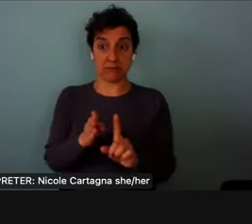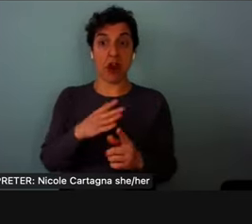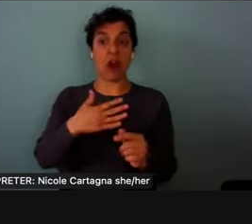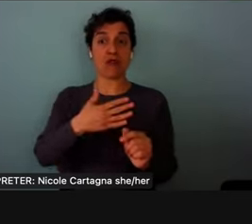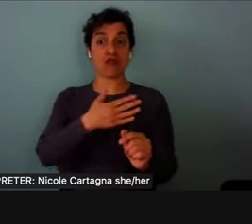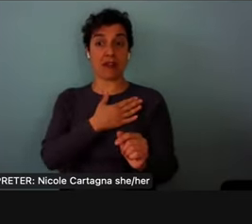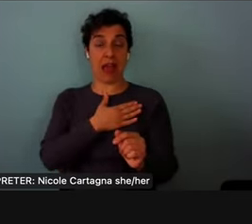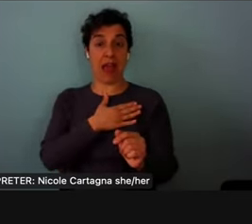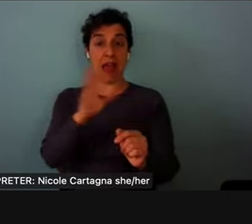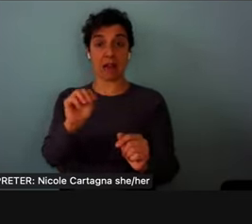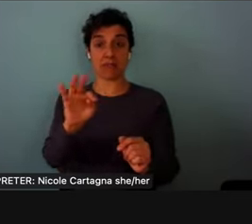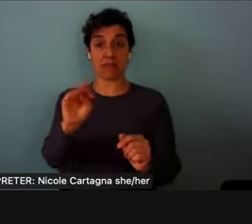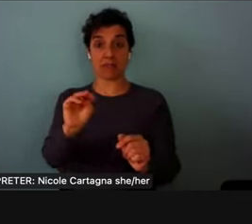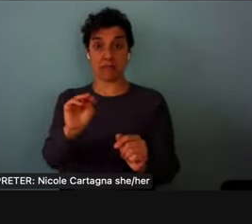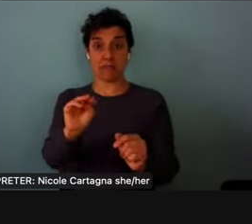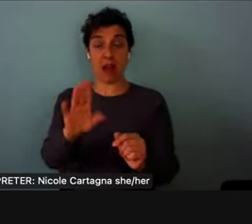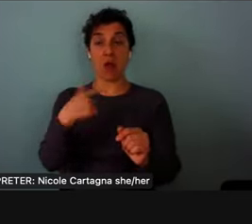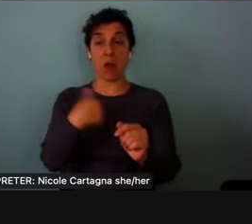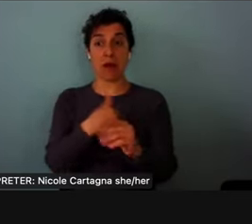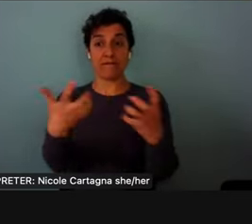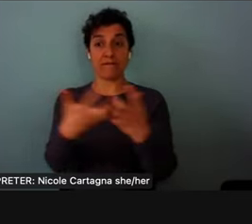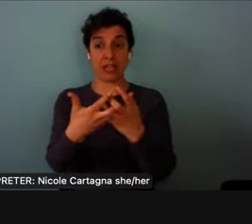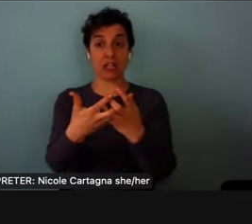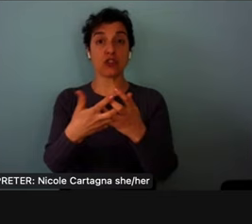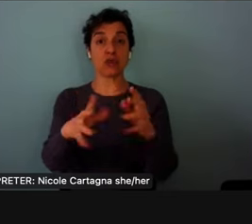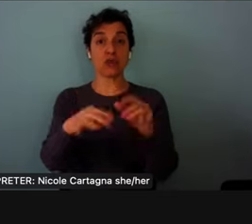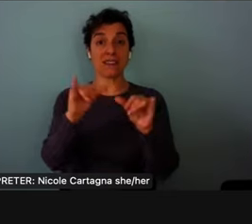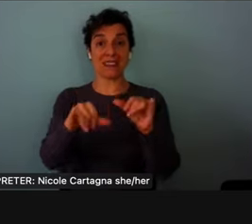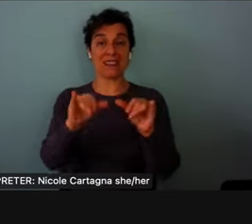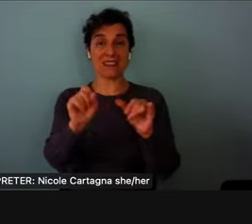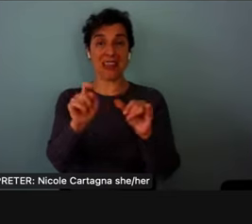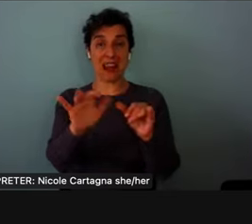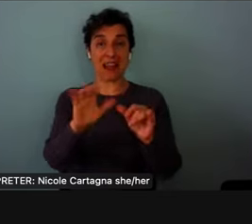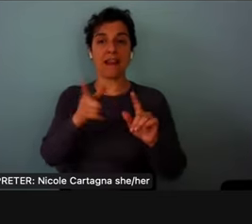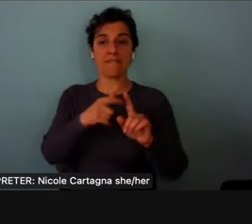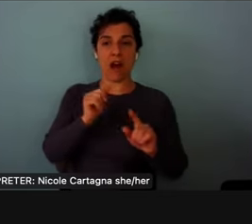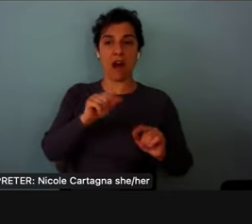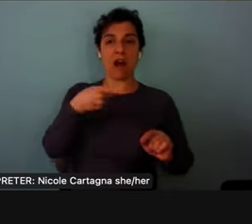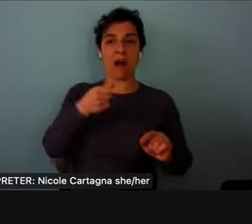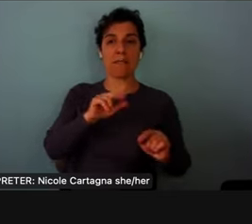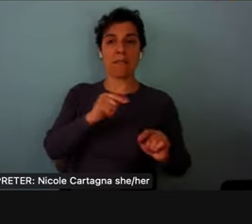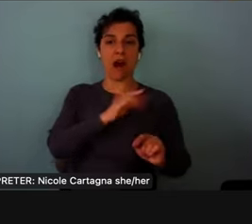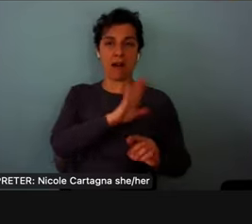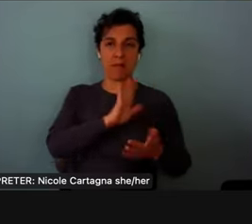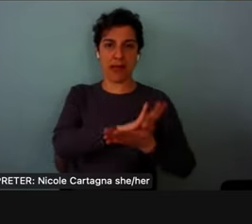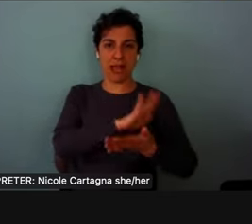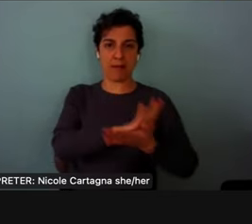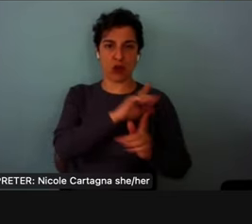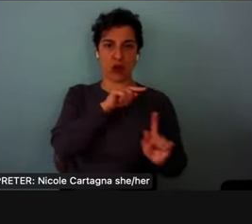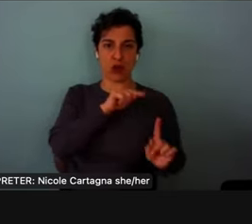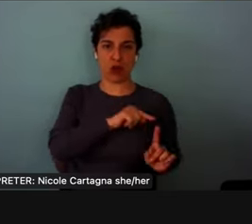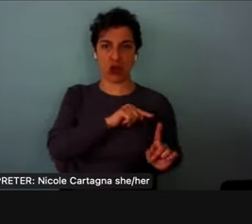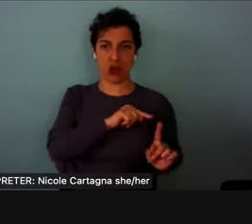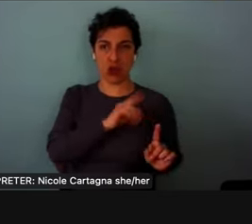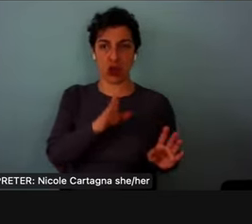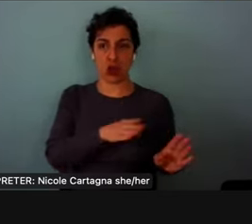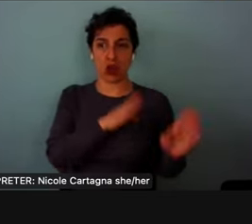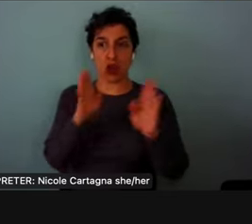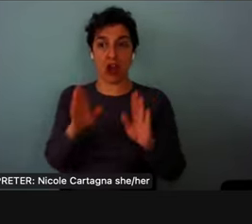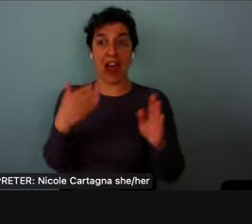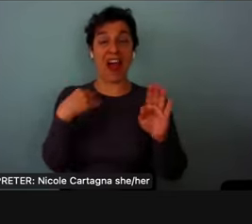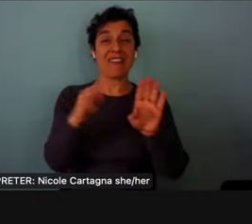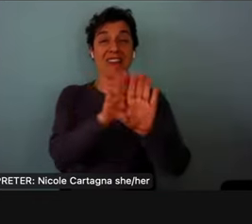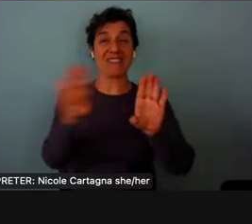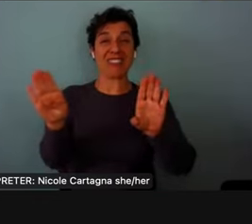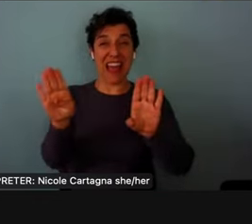model when we fit it to static functional connectivity. So this is from Peng's paper. We can see that we have this very flat functional connectivity